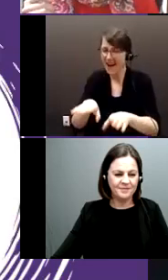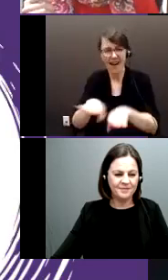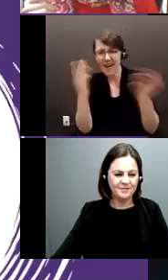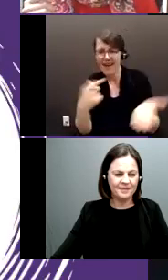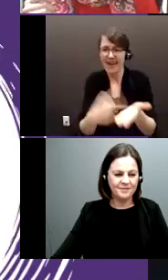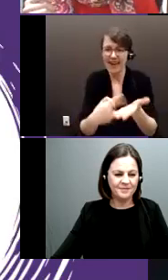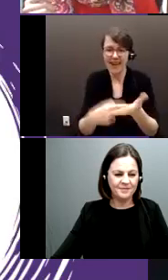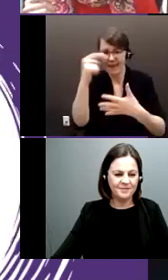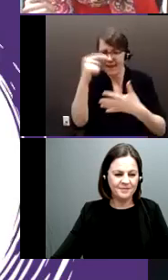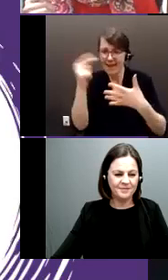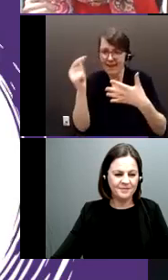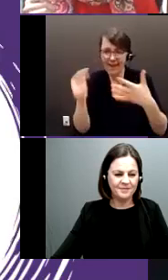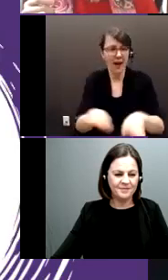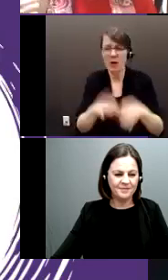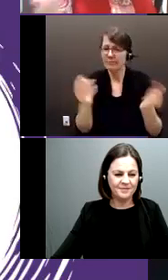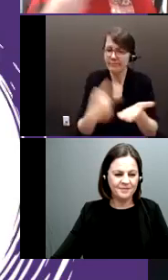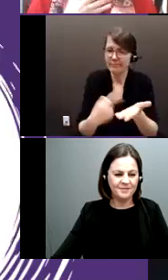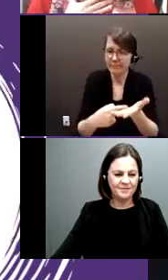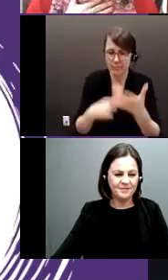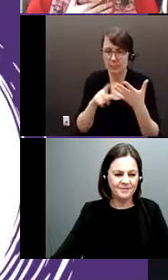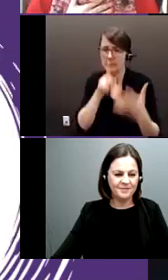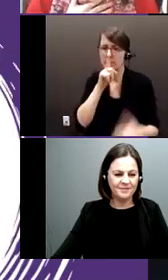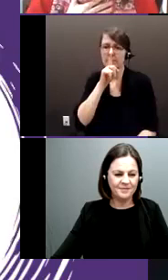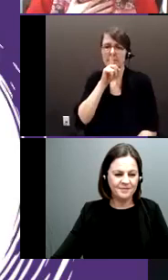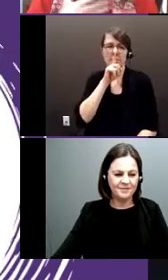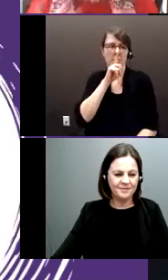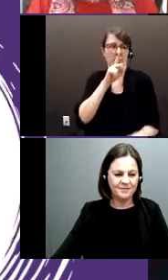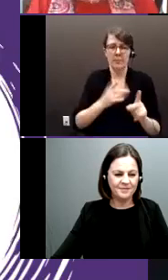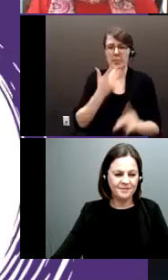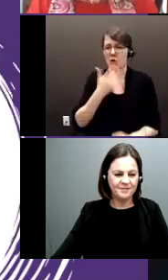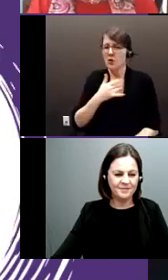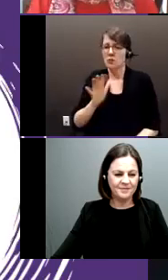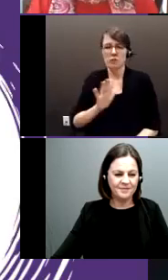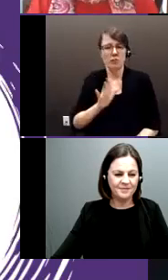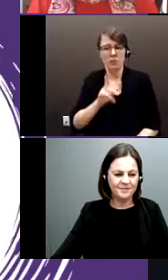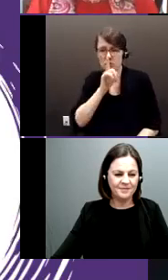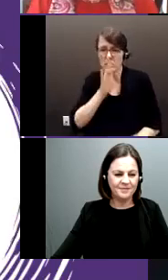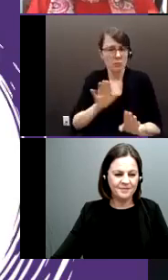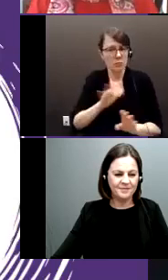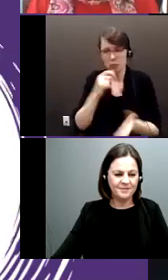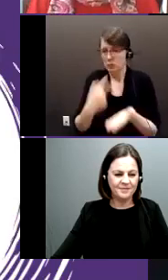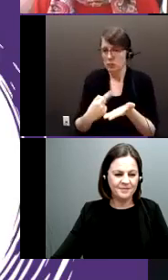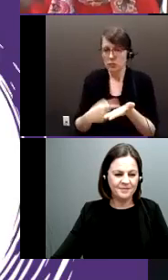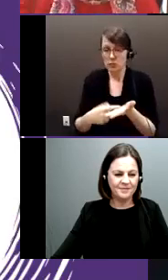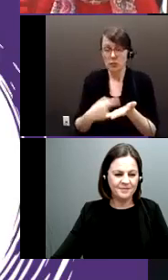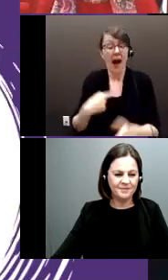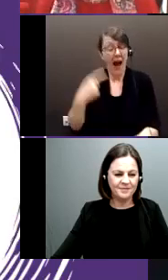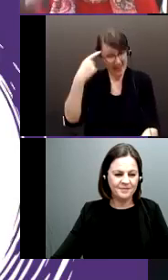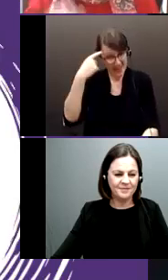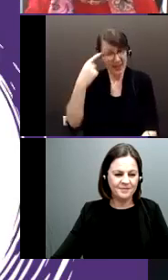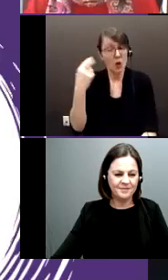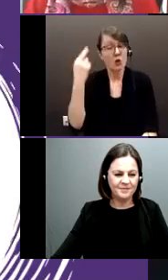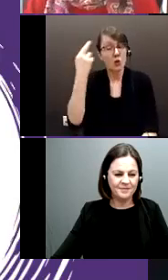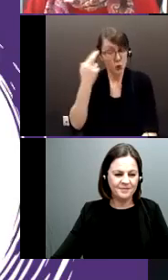talk about? And I personally think that one of the reasons that it's so very difficult to talk